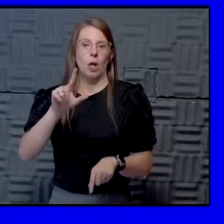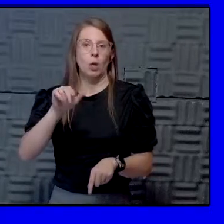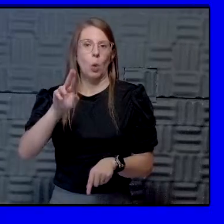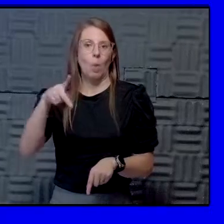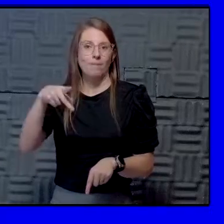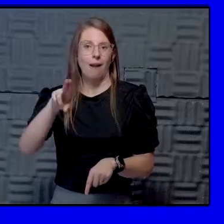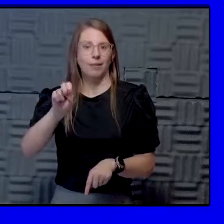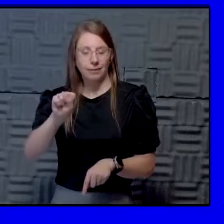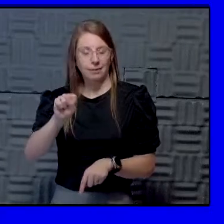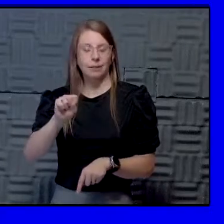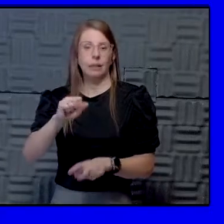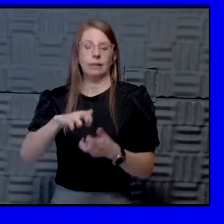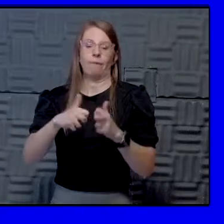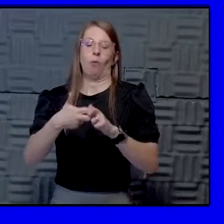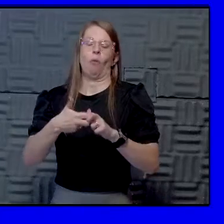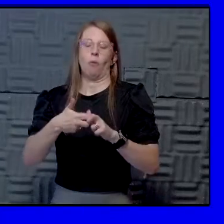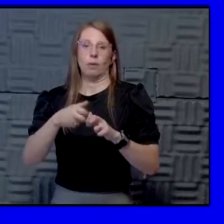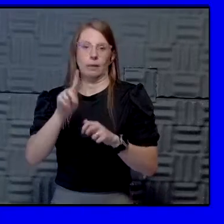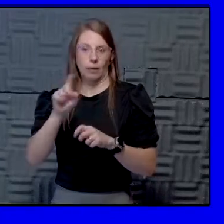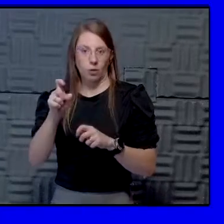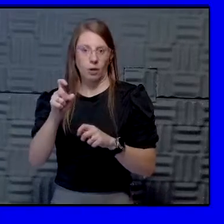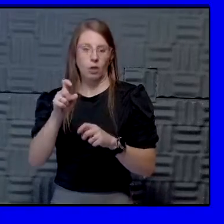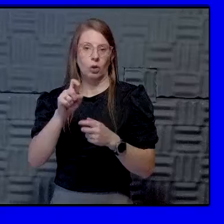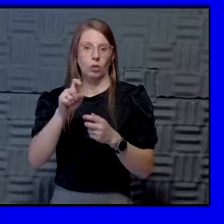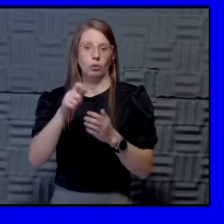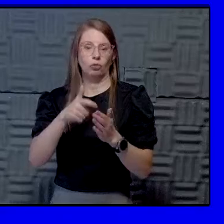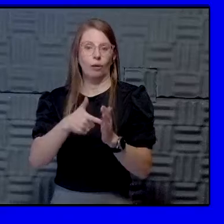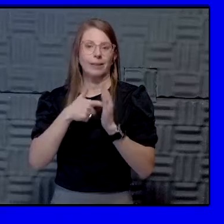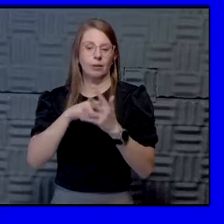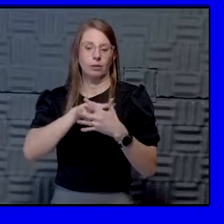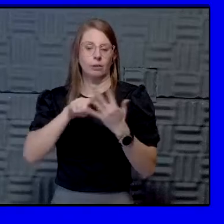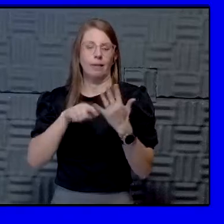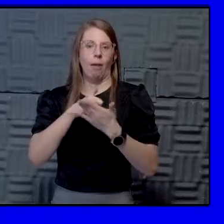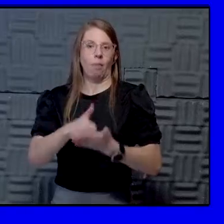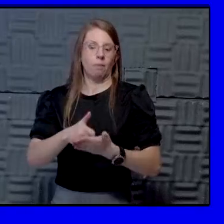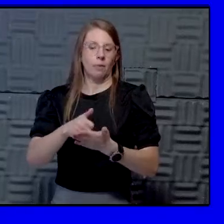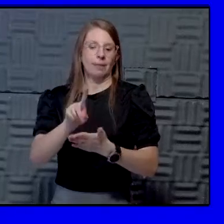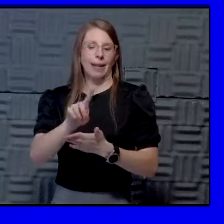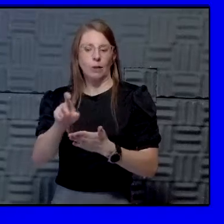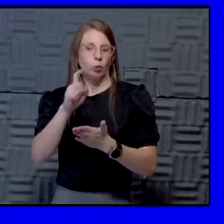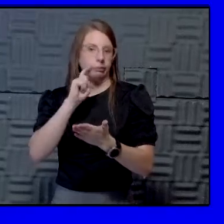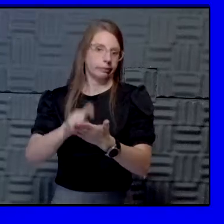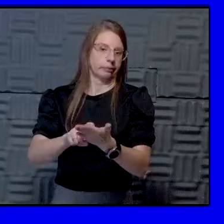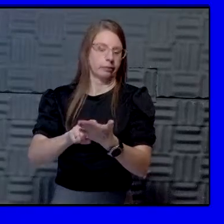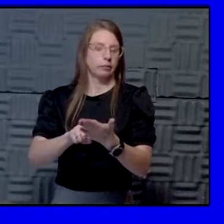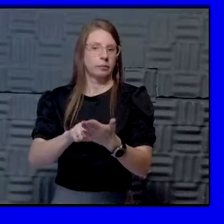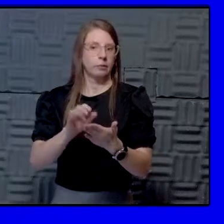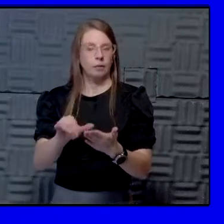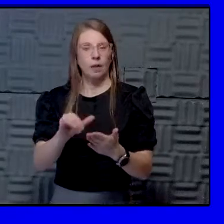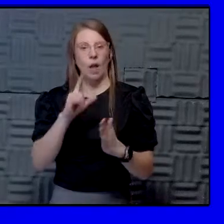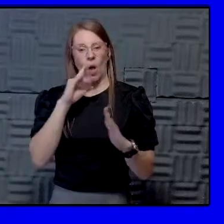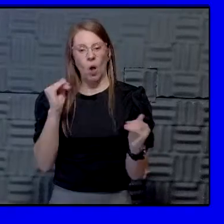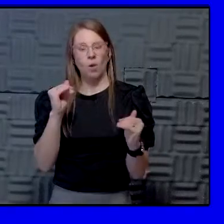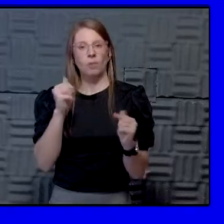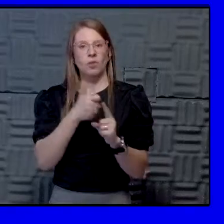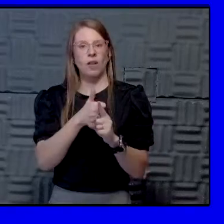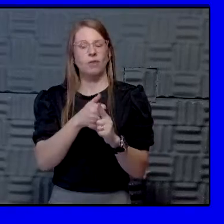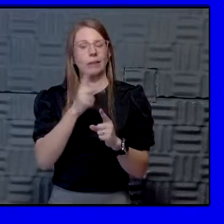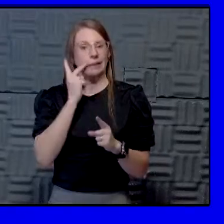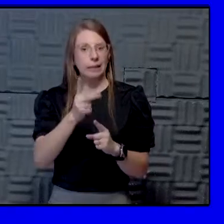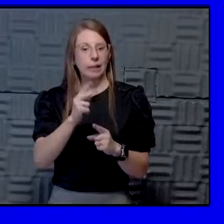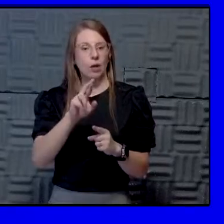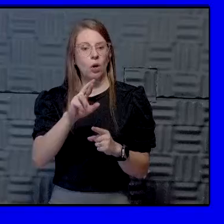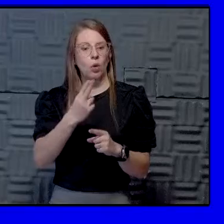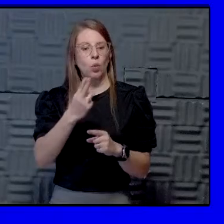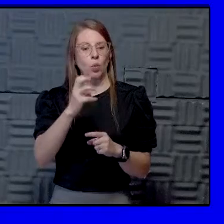is a difficult diagnosis, and there are criteria to help diagnose that. I would assume and hope that you're seeing a rheumatologist.